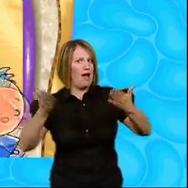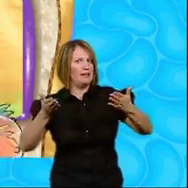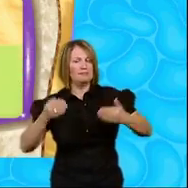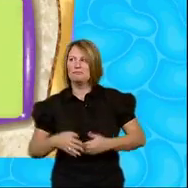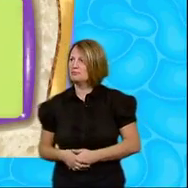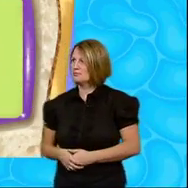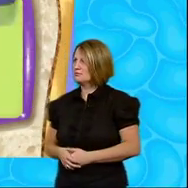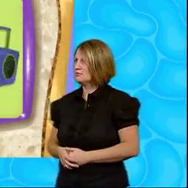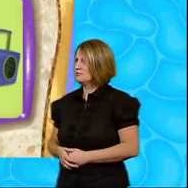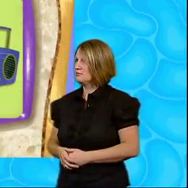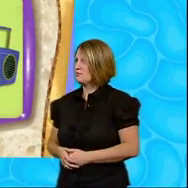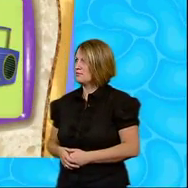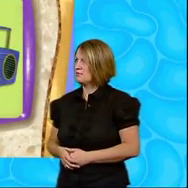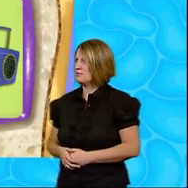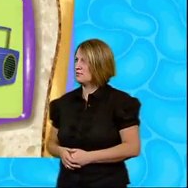play.